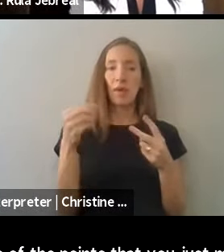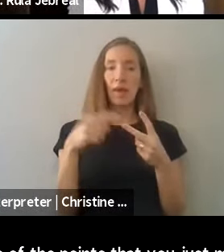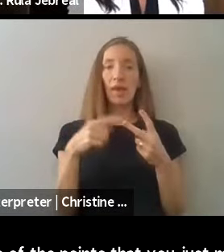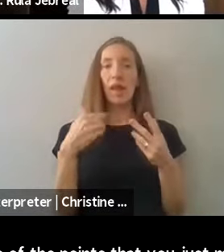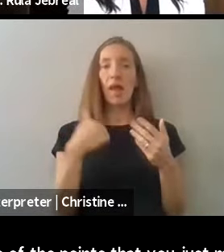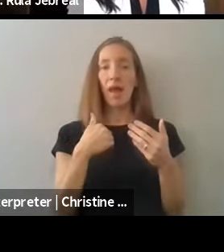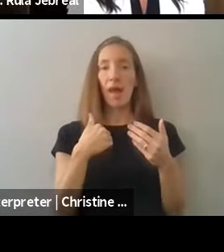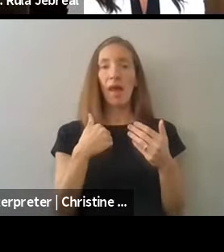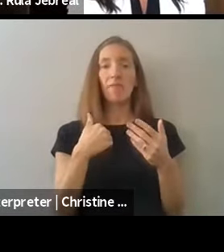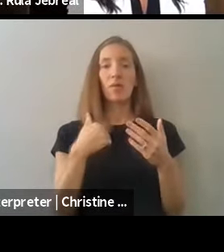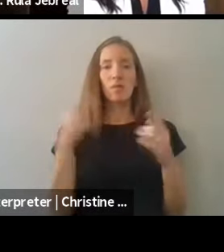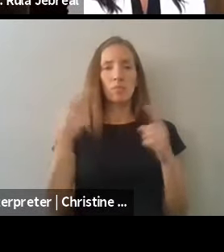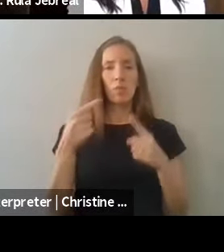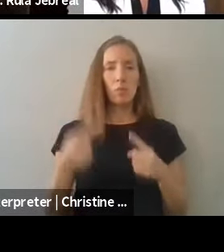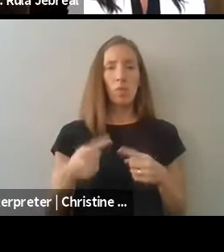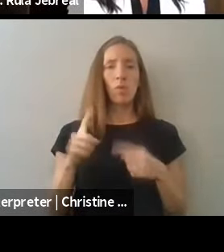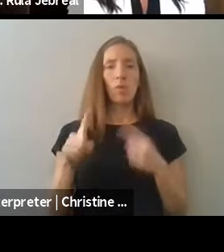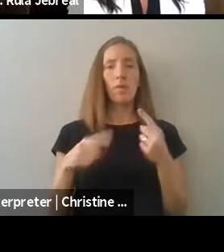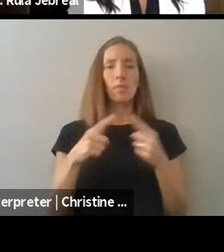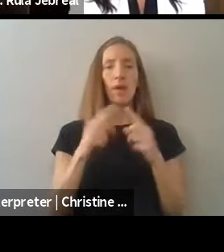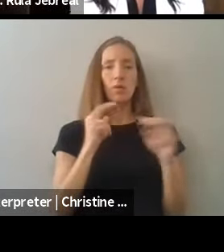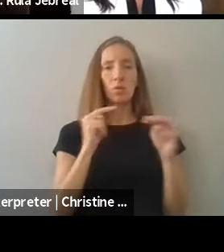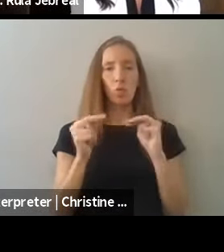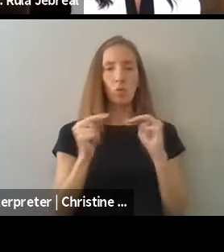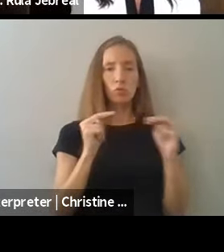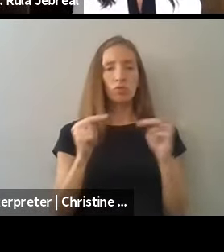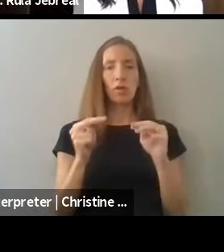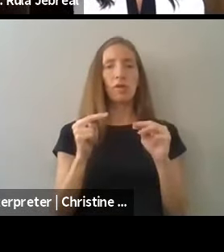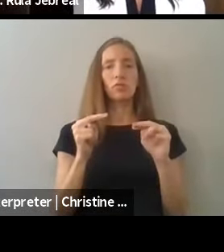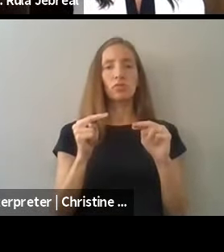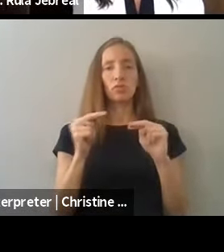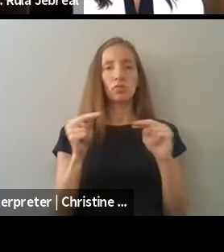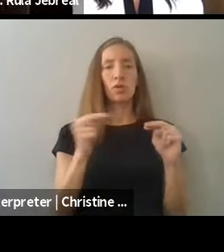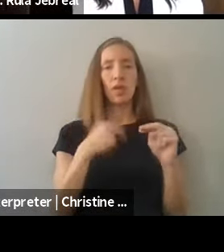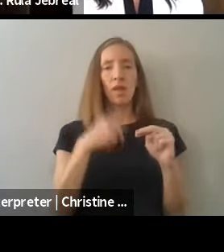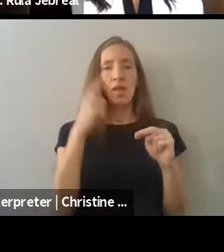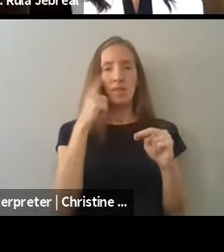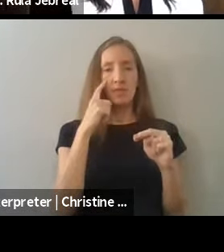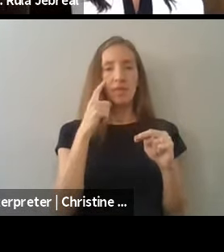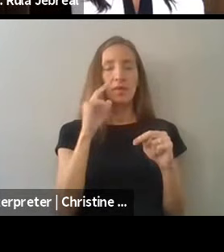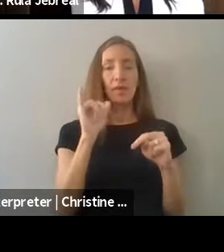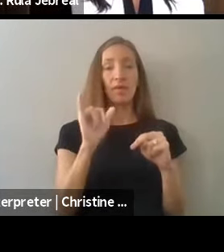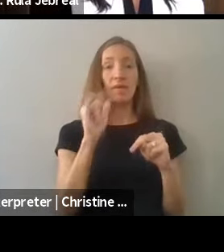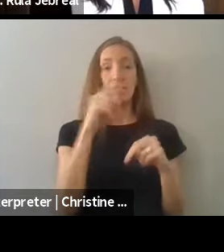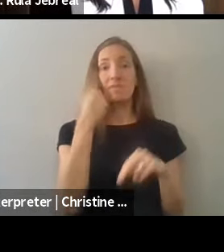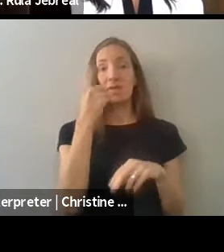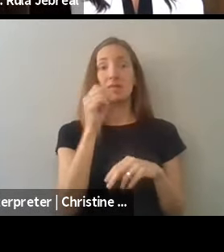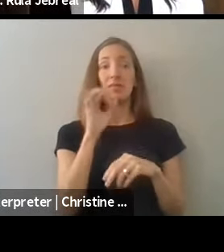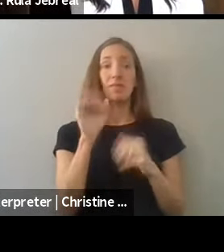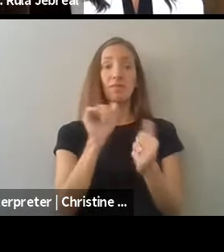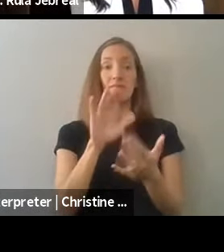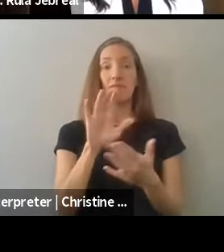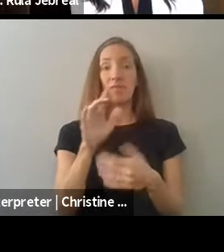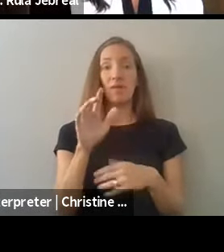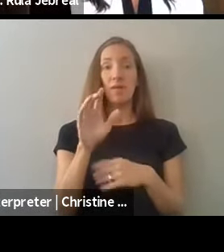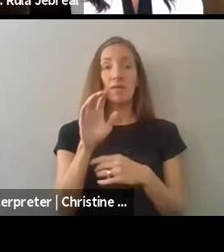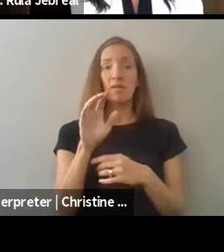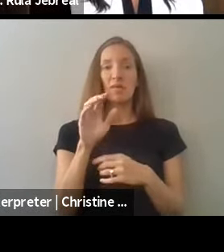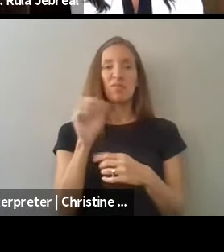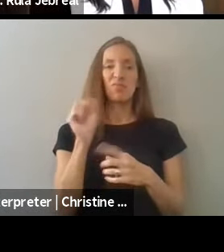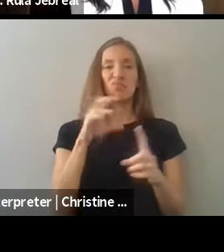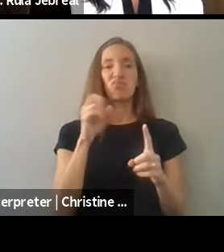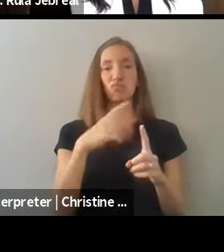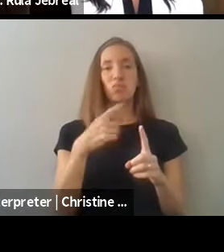backlash, we have to engage in a more concerted way with a lot of patience and perseverance